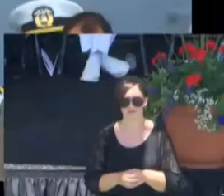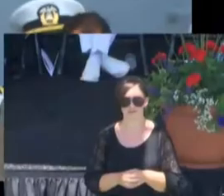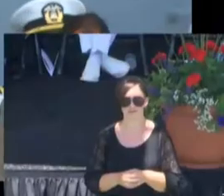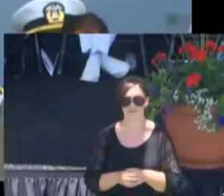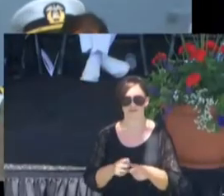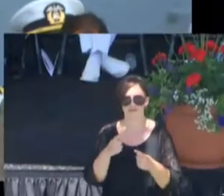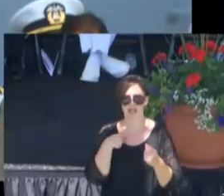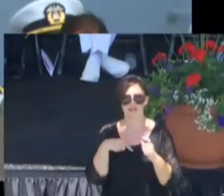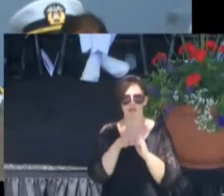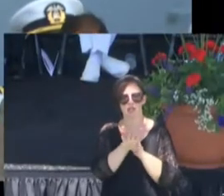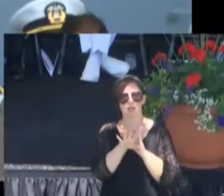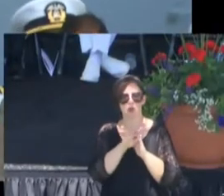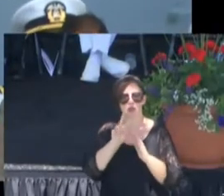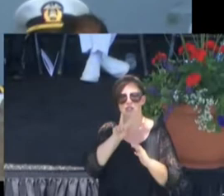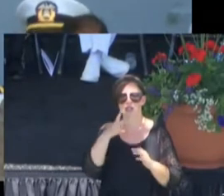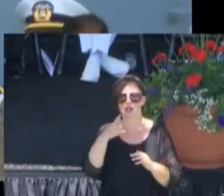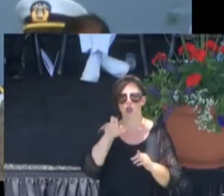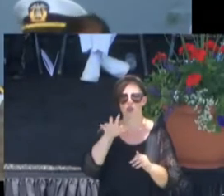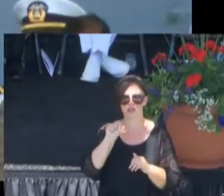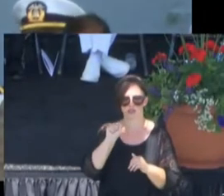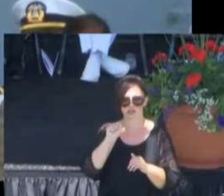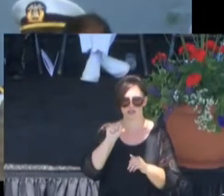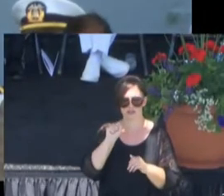Having been appointed a second lieutenant